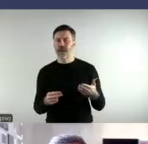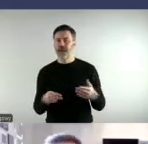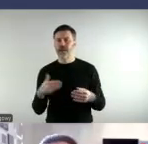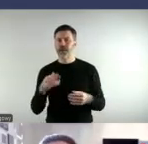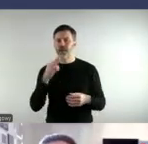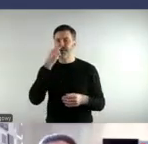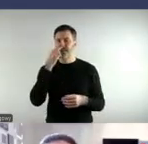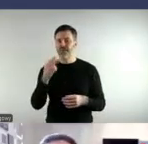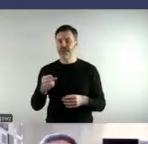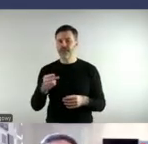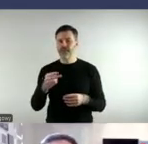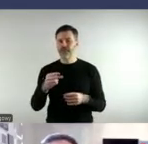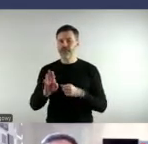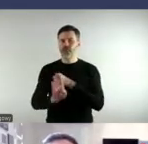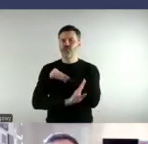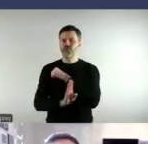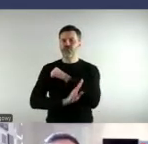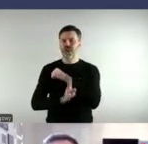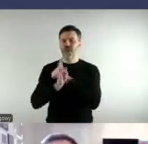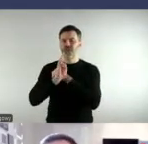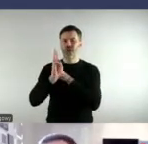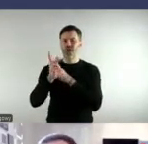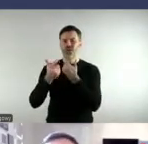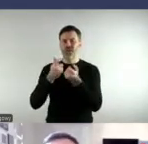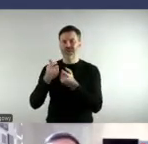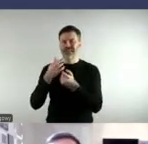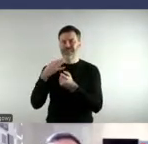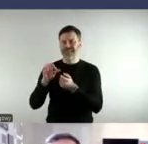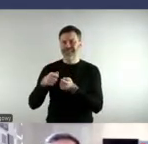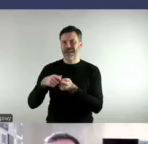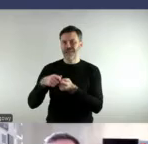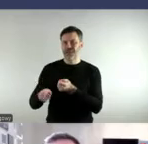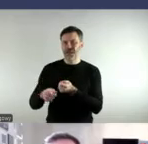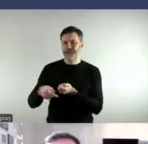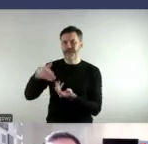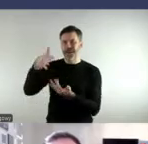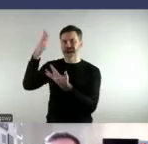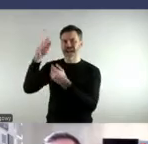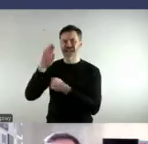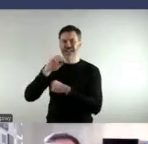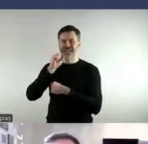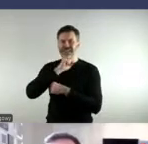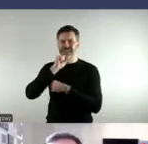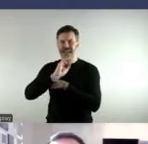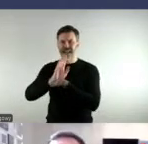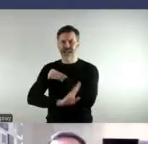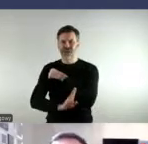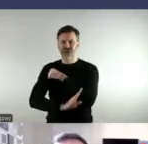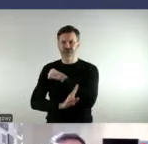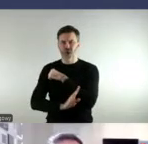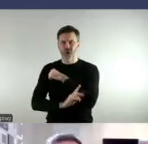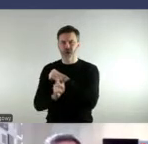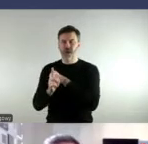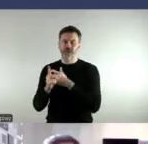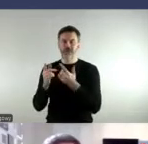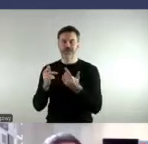regularnego For example, to the drzewa, right, we które have w dość a regular starym fire prawie, że tak powiem, that is put by quite an old tree. It's przeszkadza